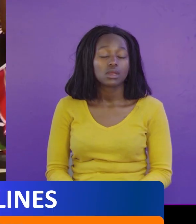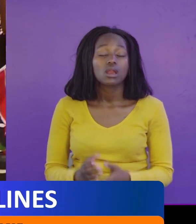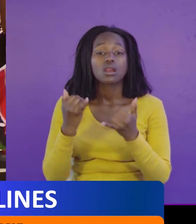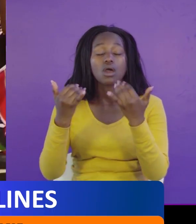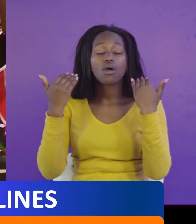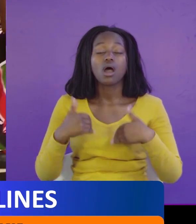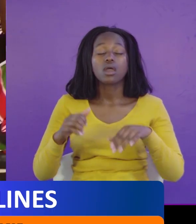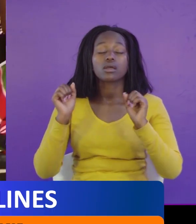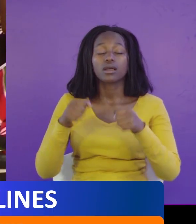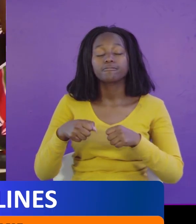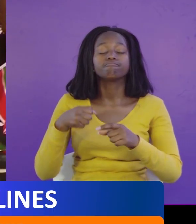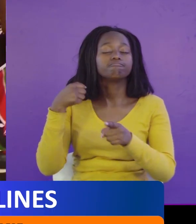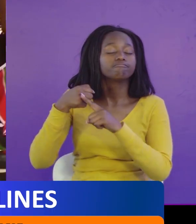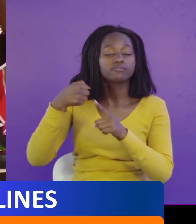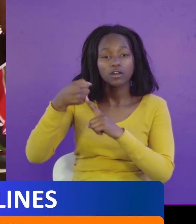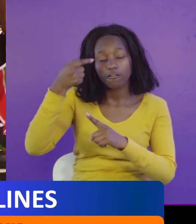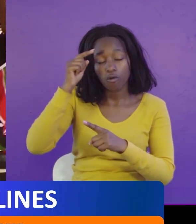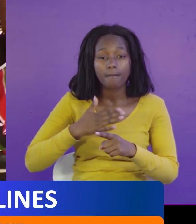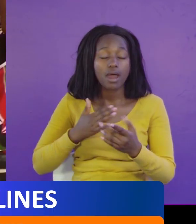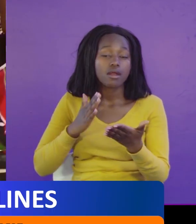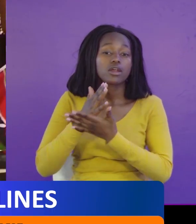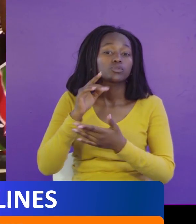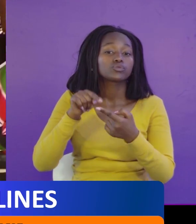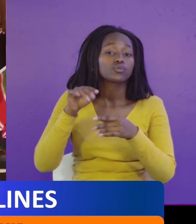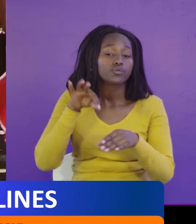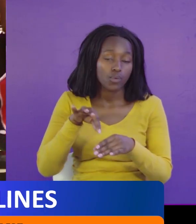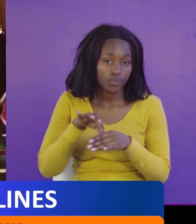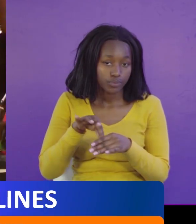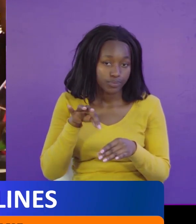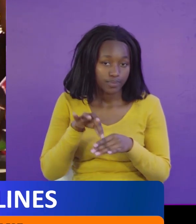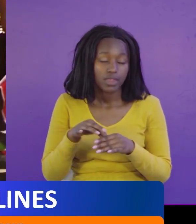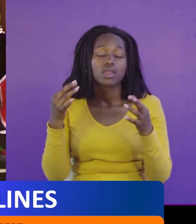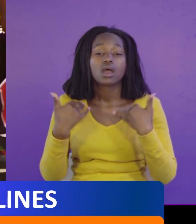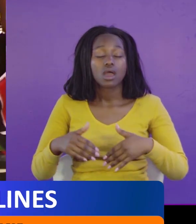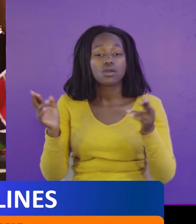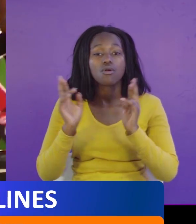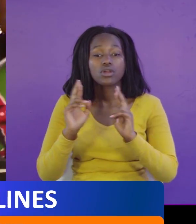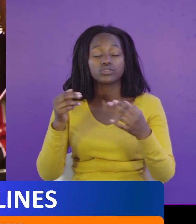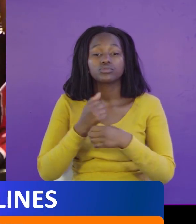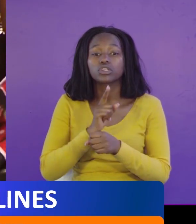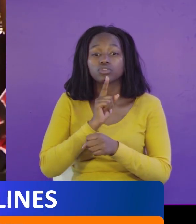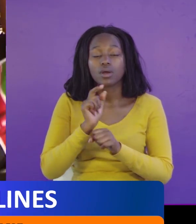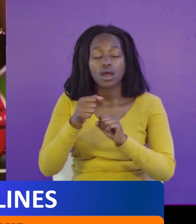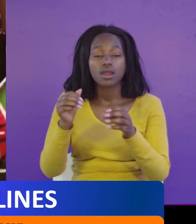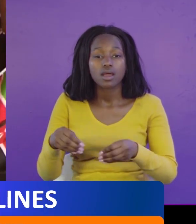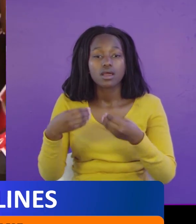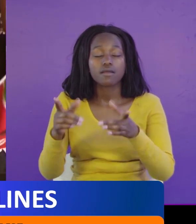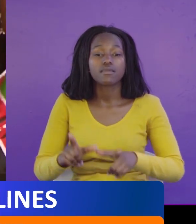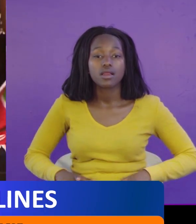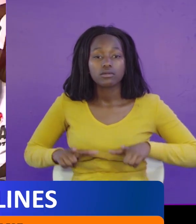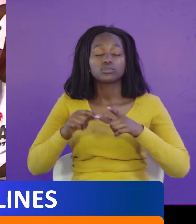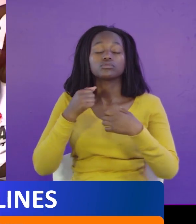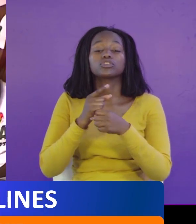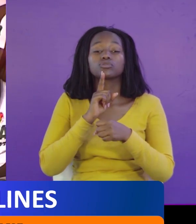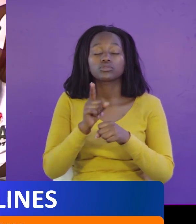My generation has shown they're ready to give our strength, our commitments, and even our lives to achieve the dream of a prosperous